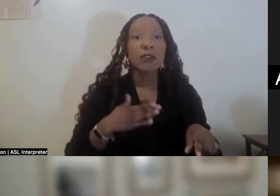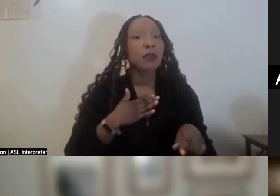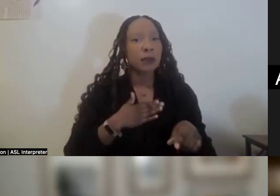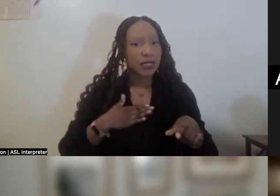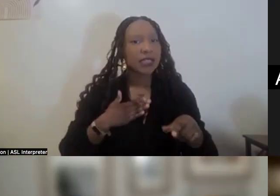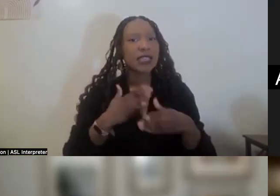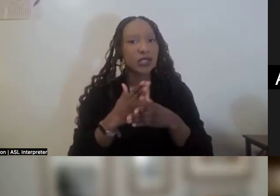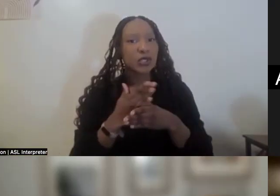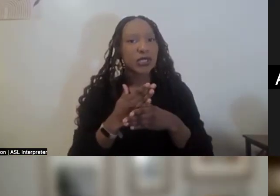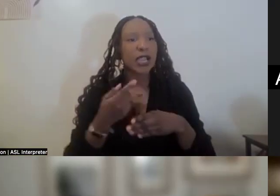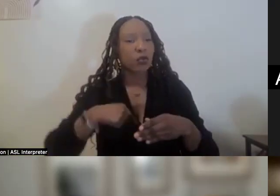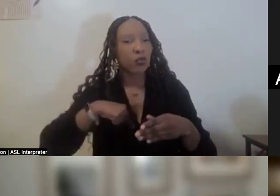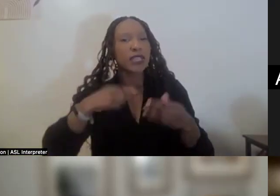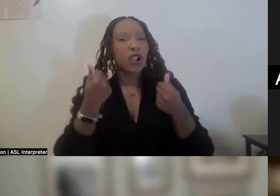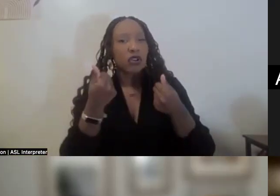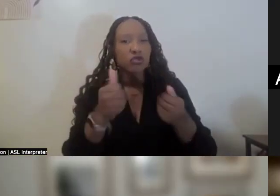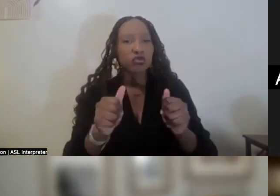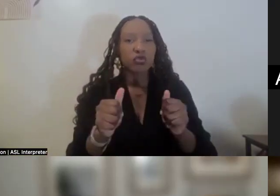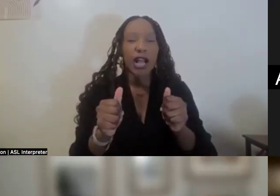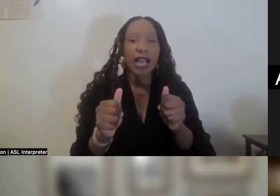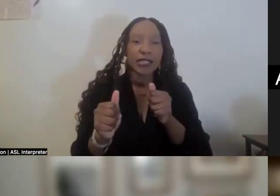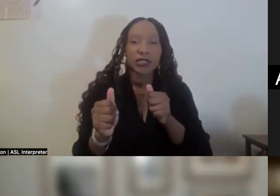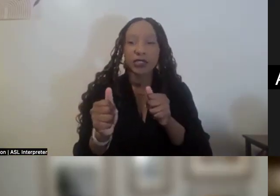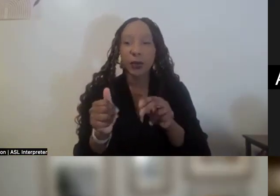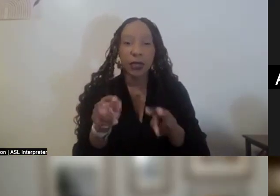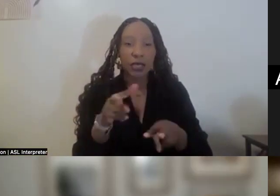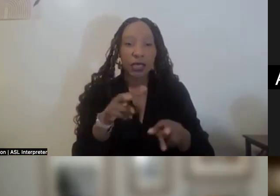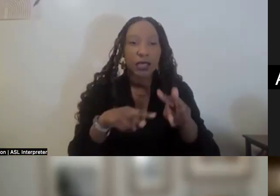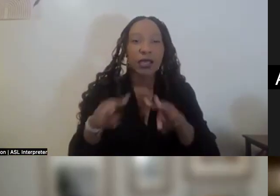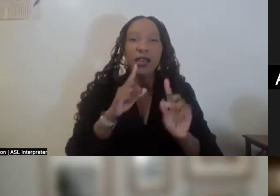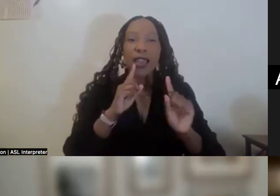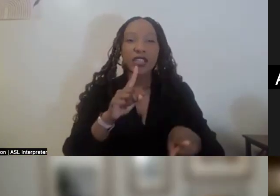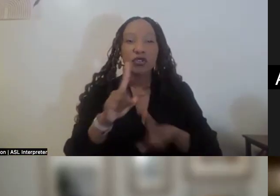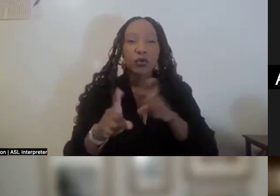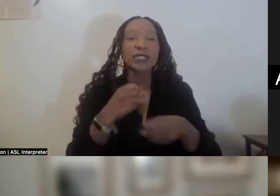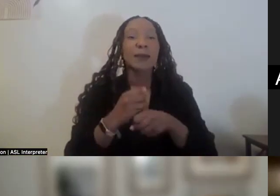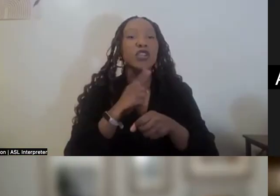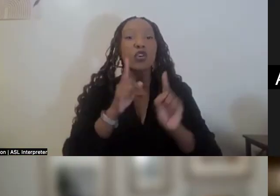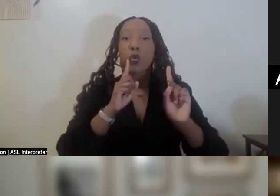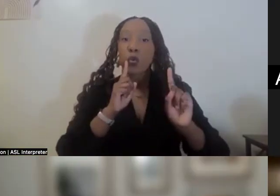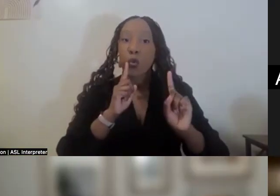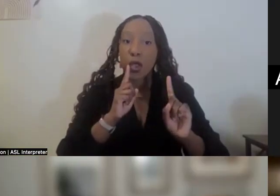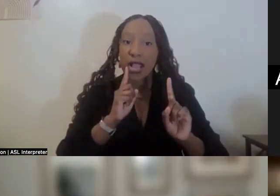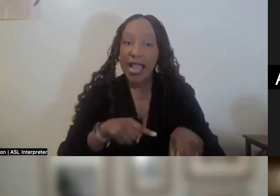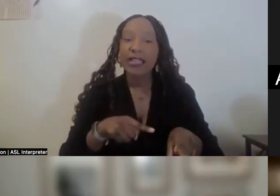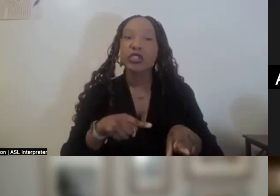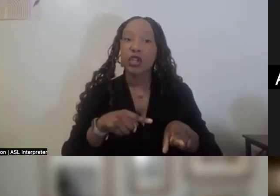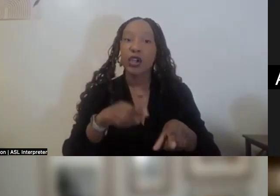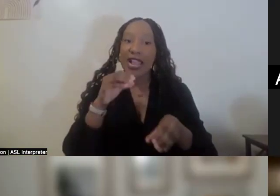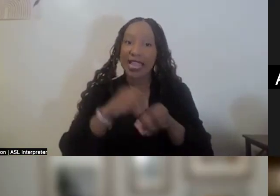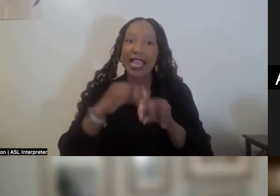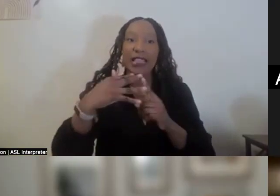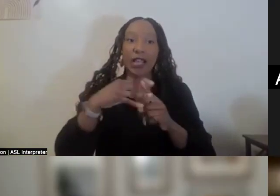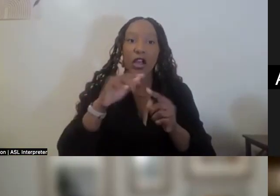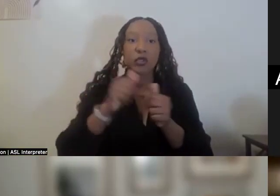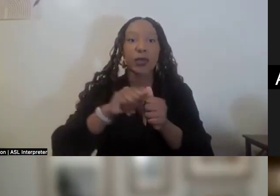are actively trying to pull your questions as they come in and make sure they get addressed in context with other